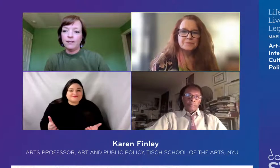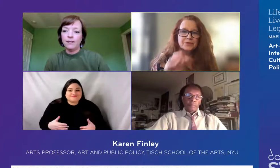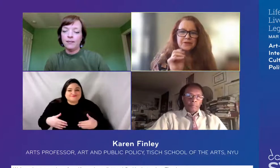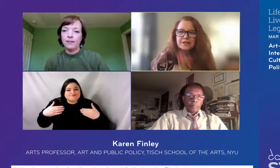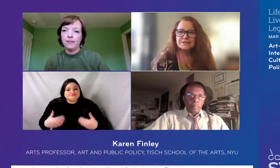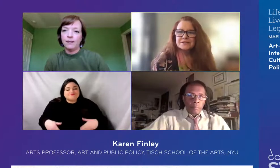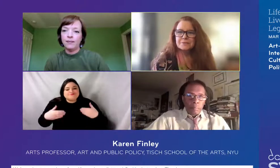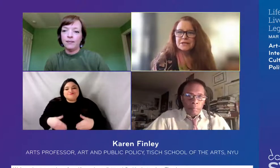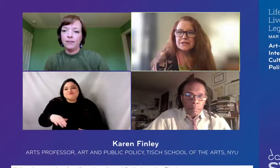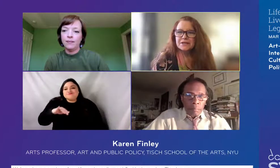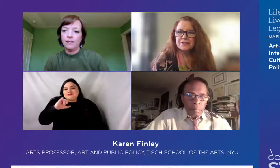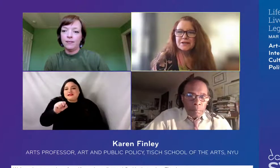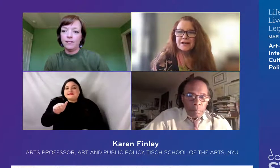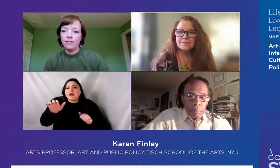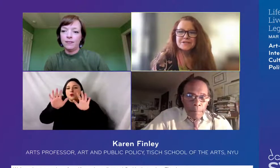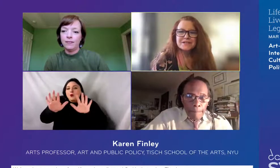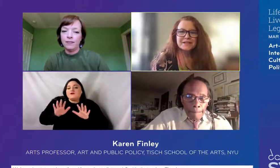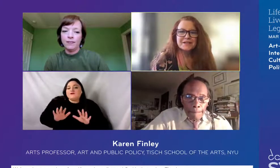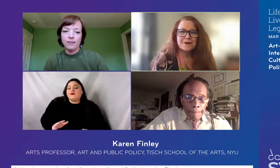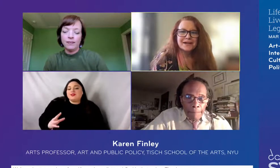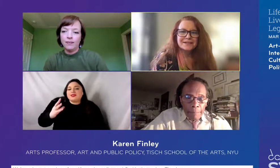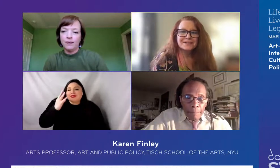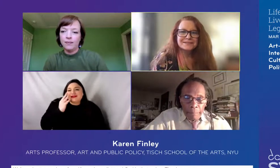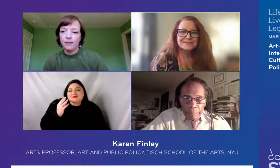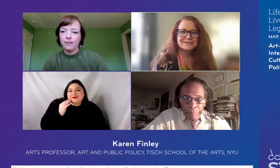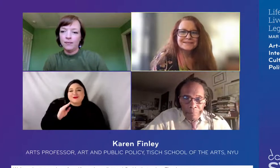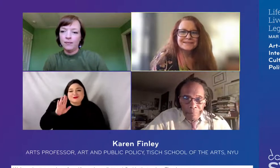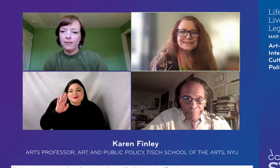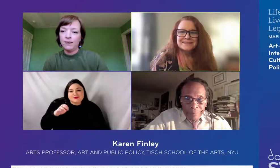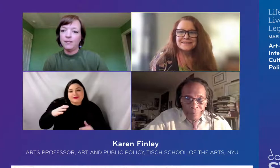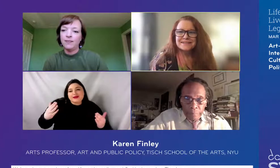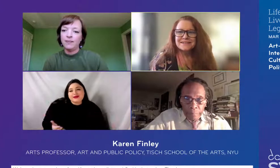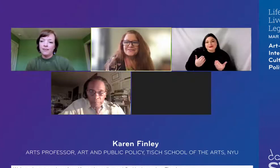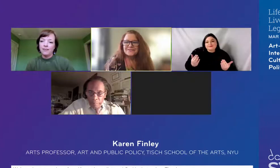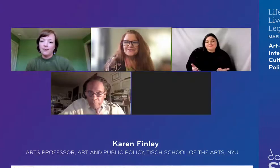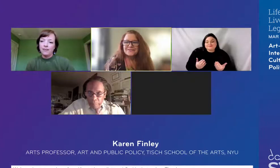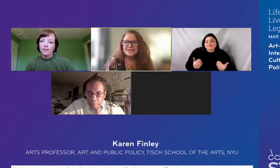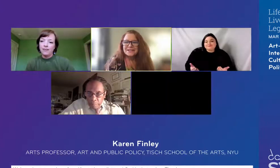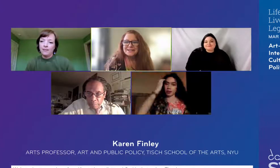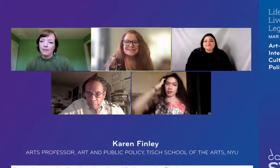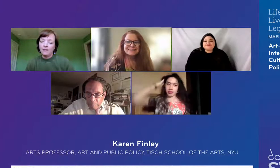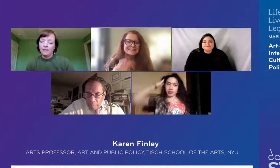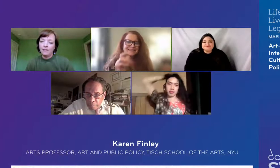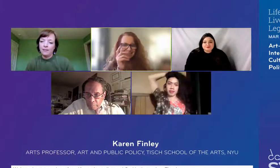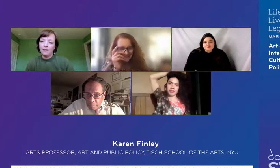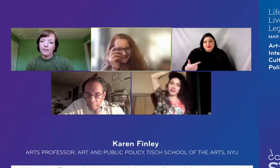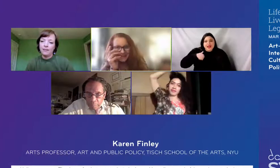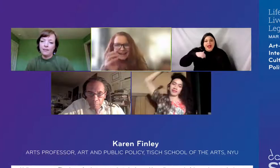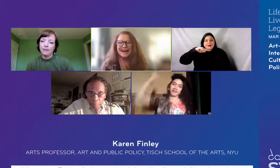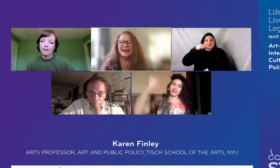experience to be here. just getting my view here.